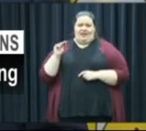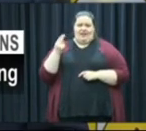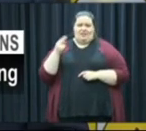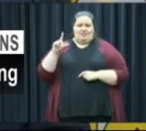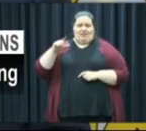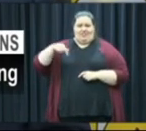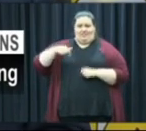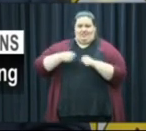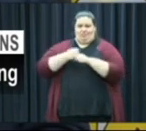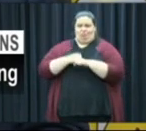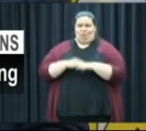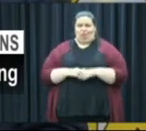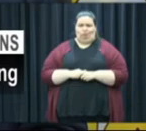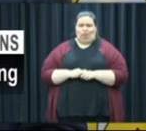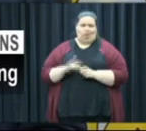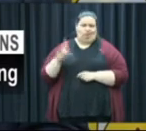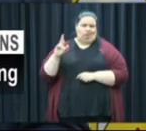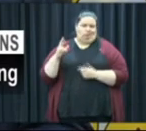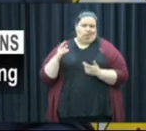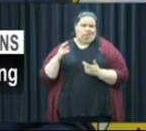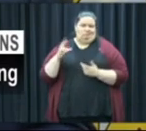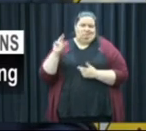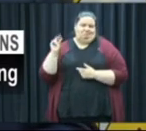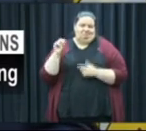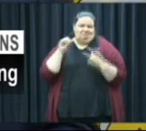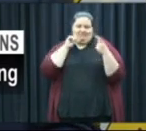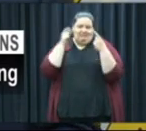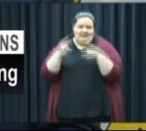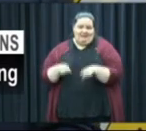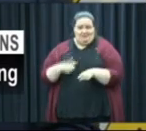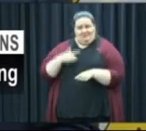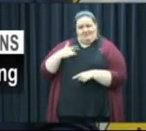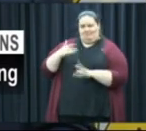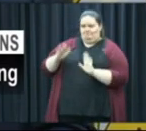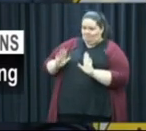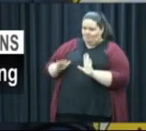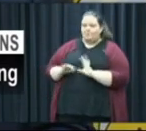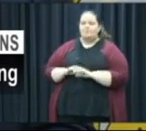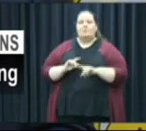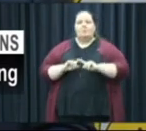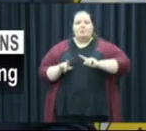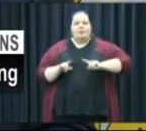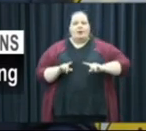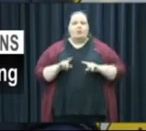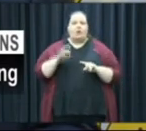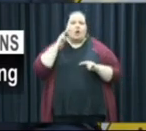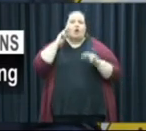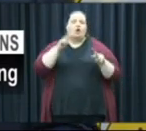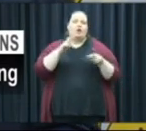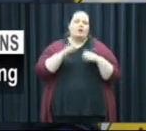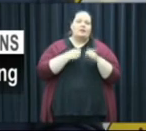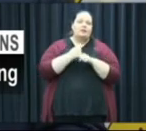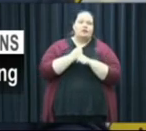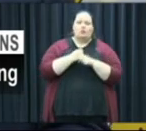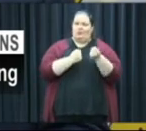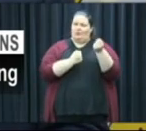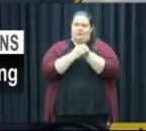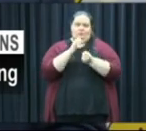season is very, very remote. And we've been very clear that looking to the year end, that we don't